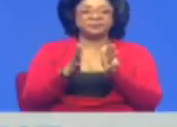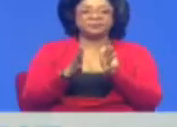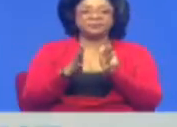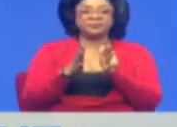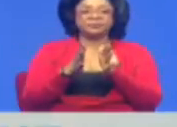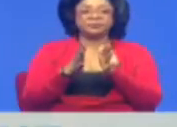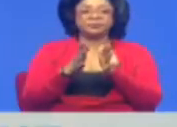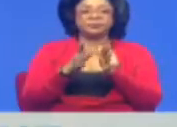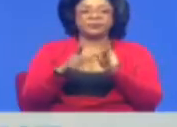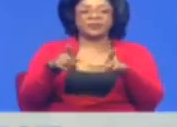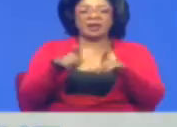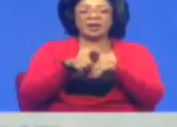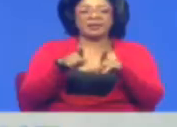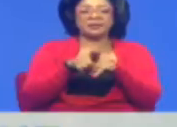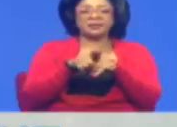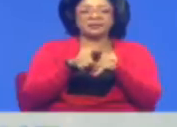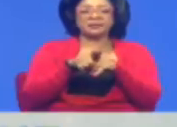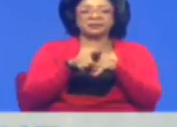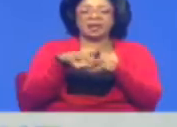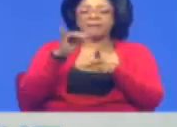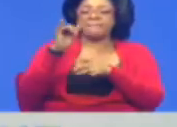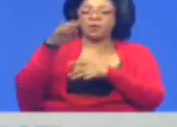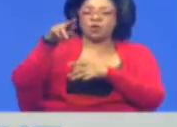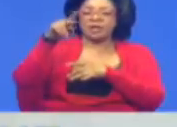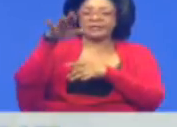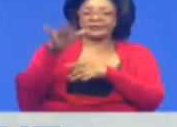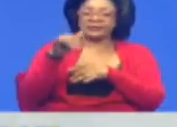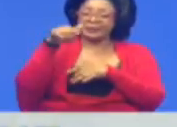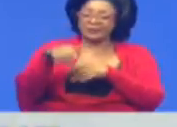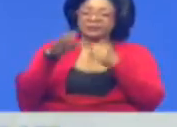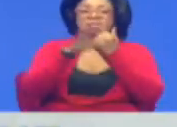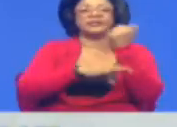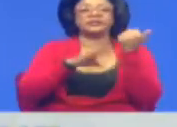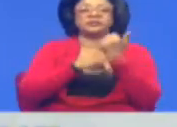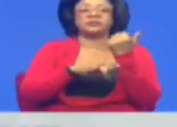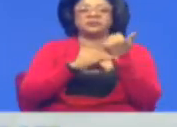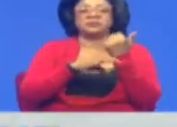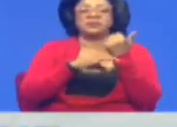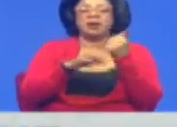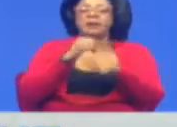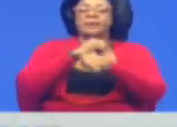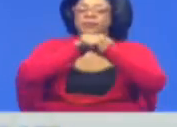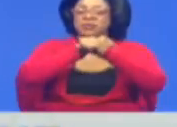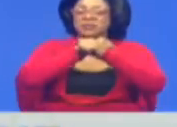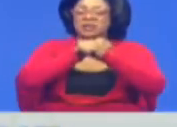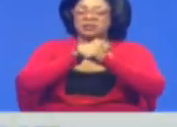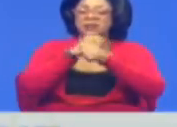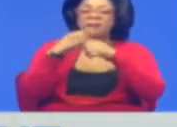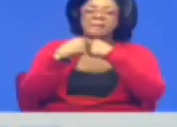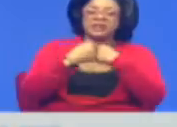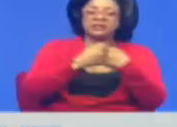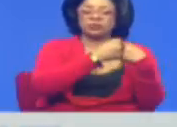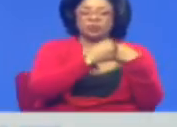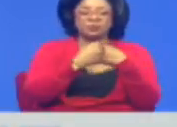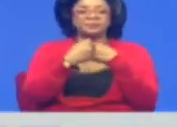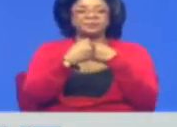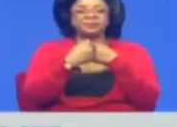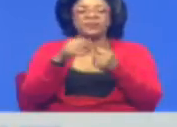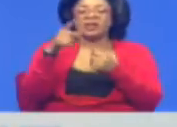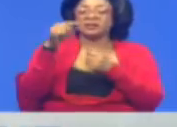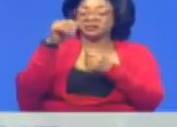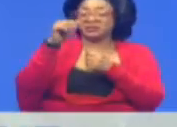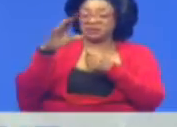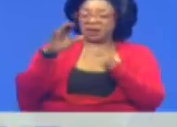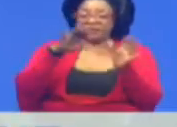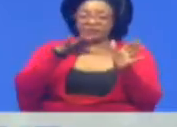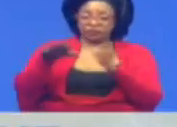as the father of impunity in this country. In the protracted battle between the union and the teachers' employer, TSC has excluded